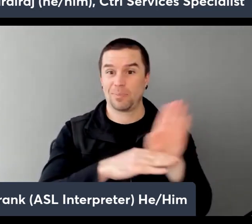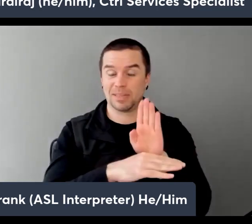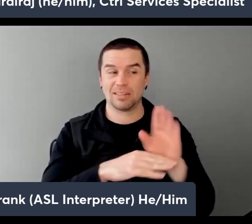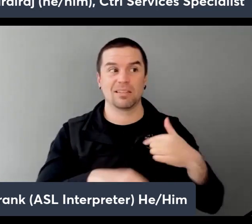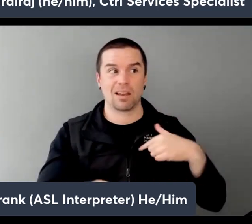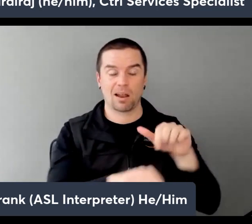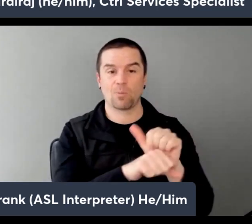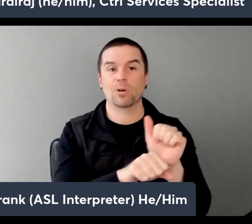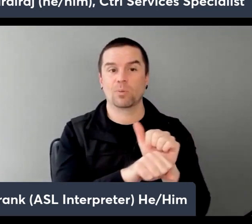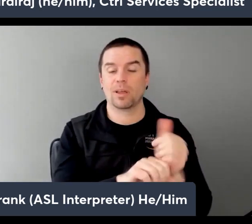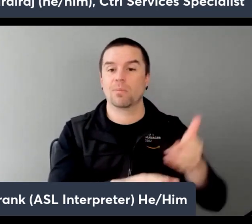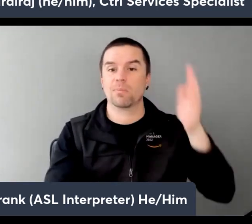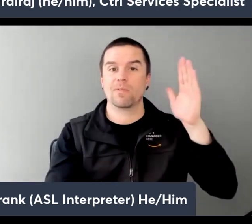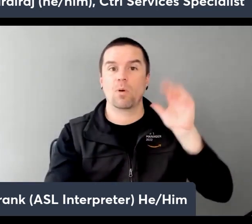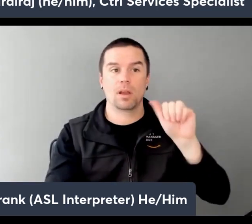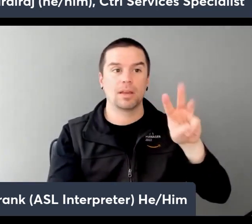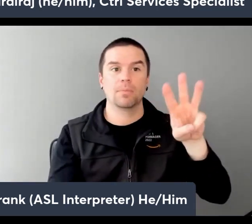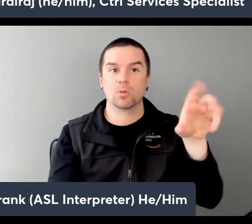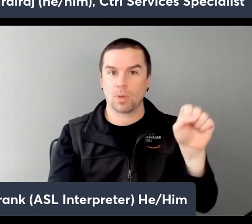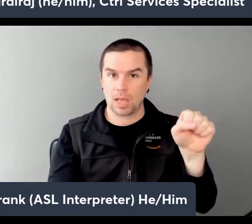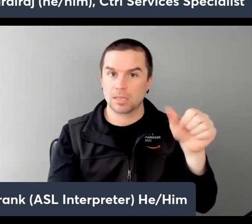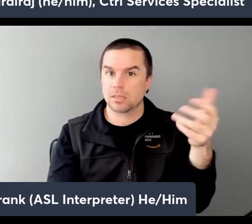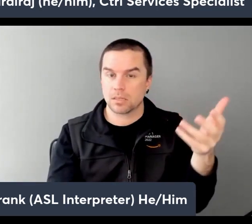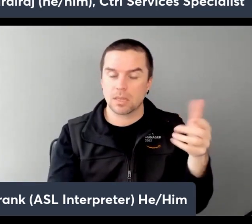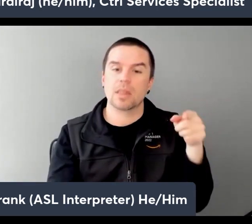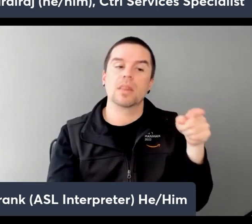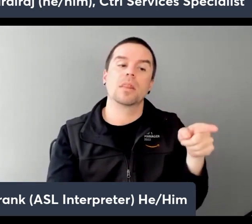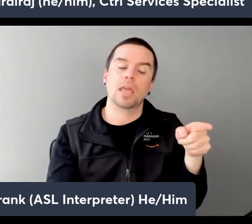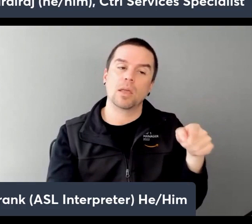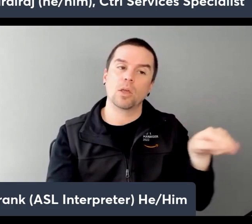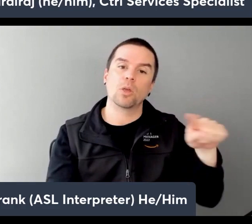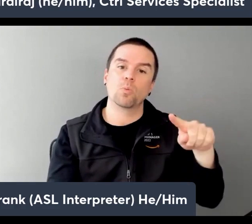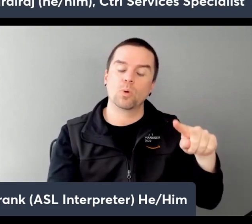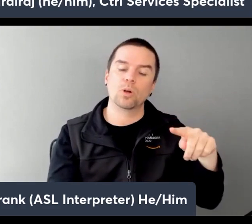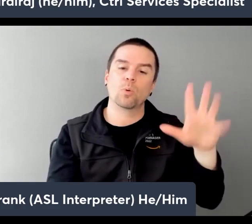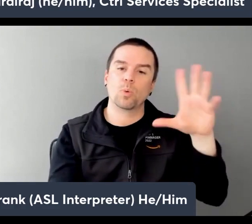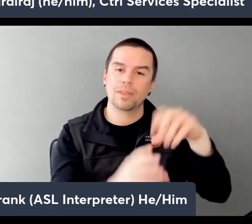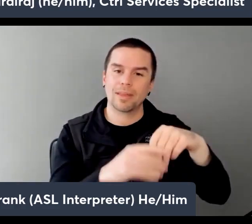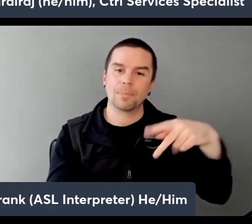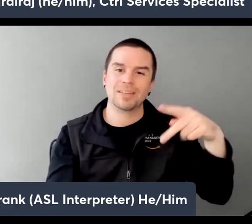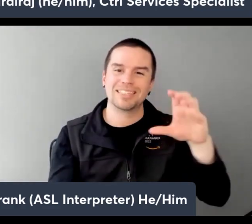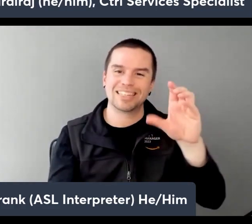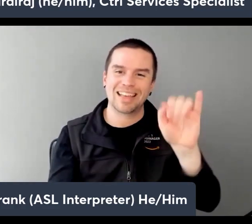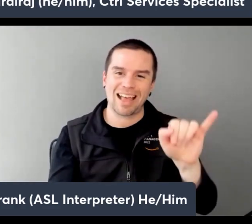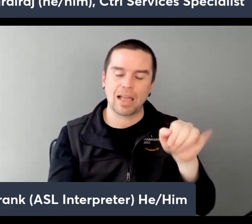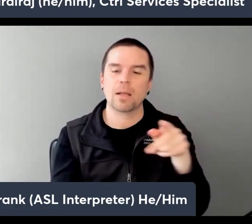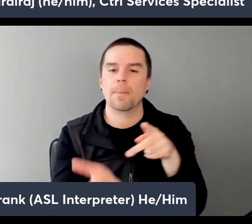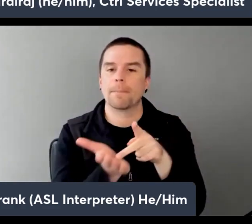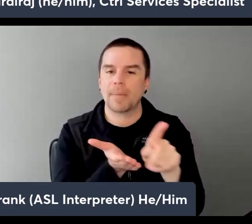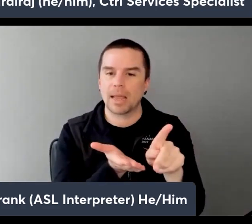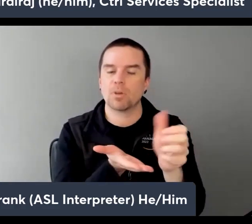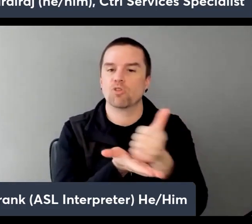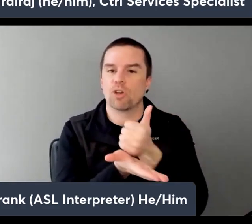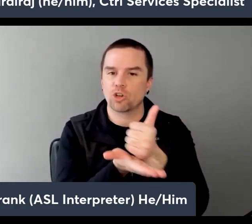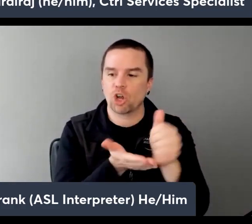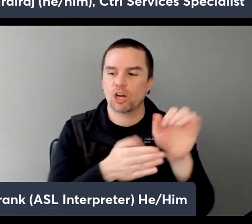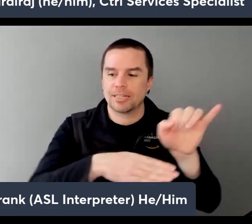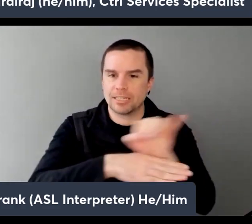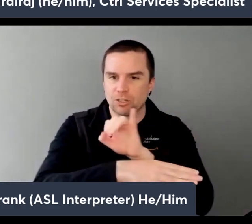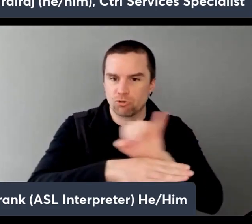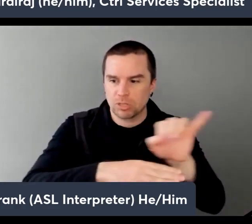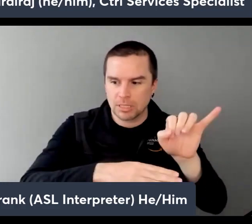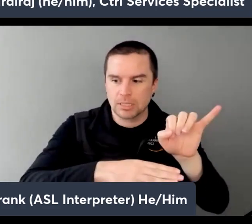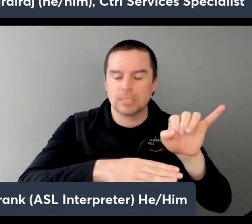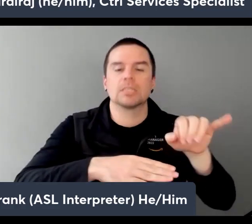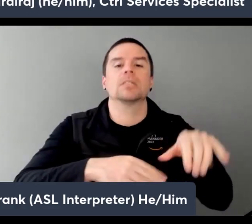I was with AWS was in the PCI payment card industry section, which also